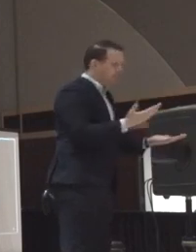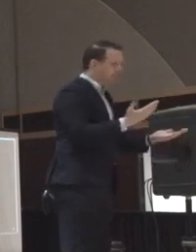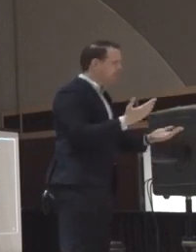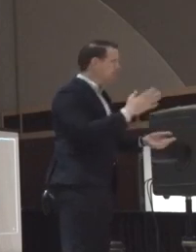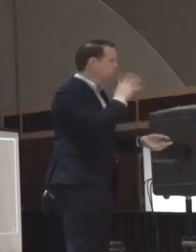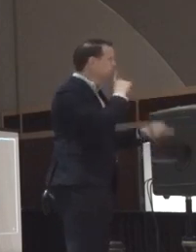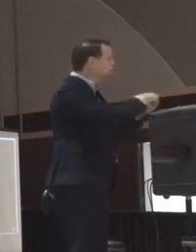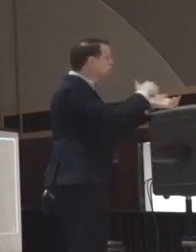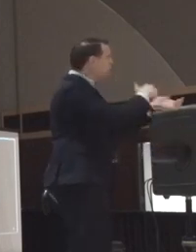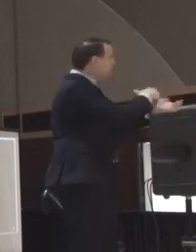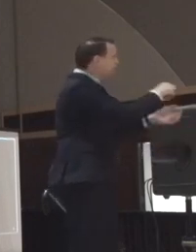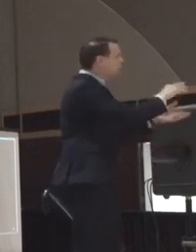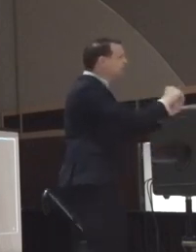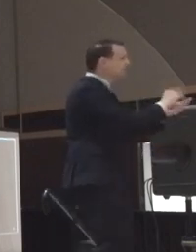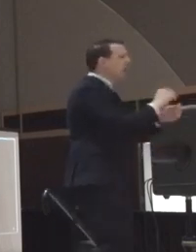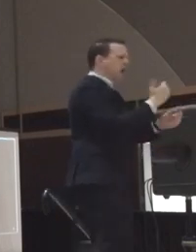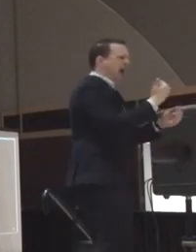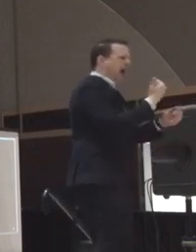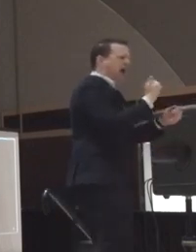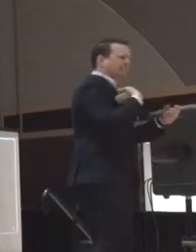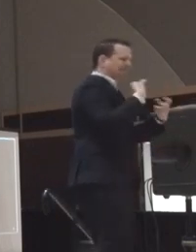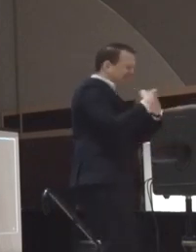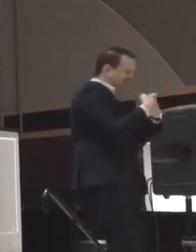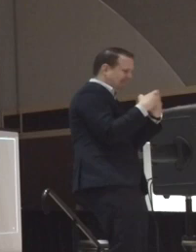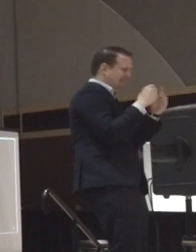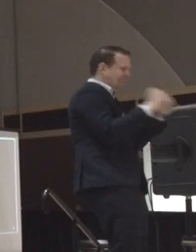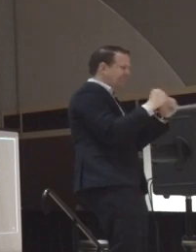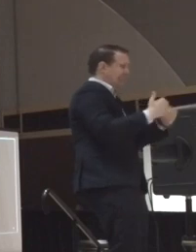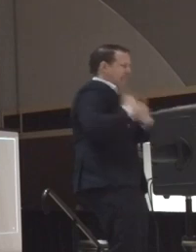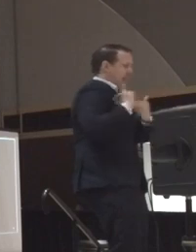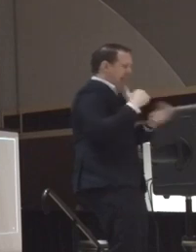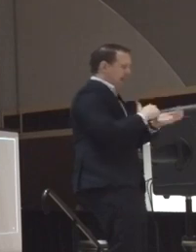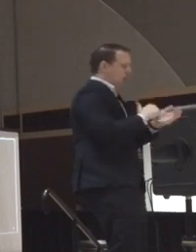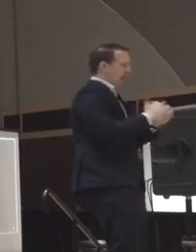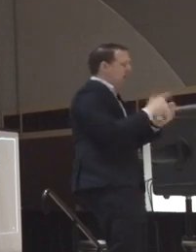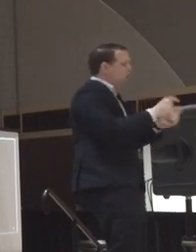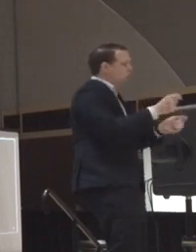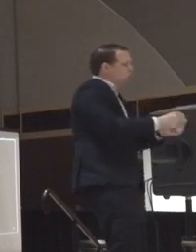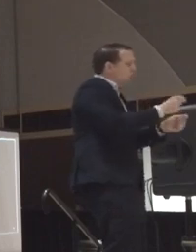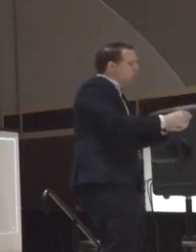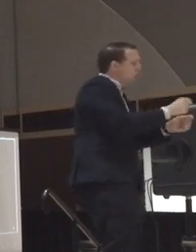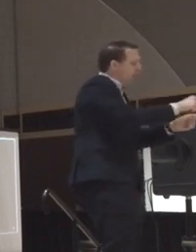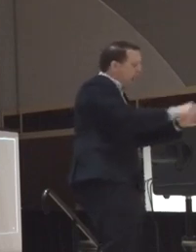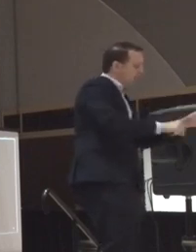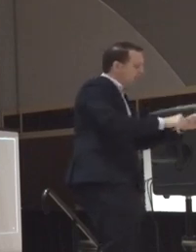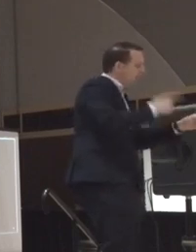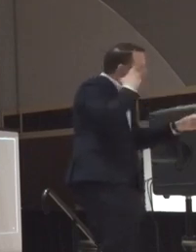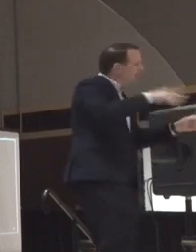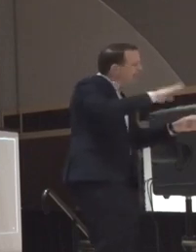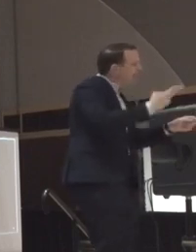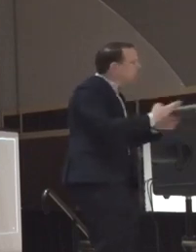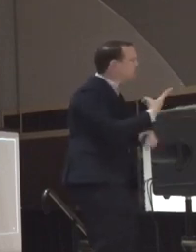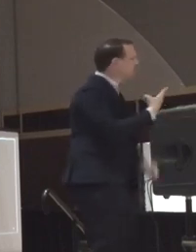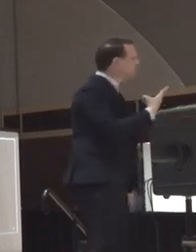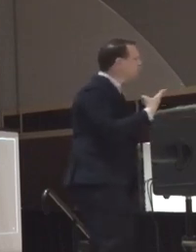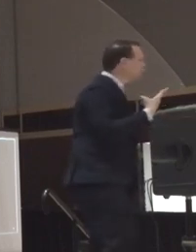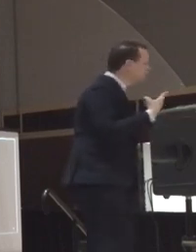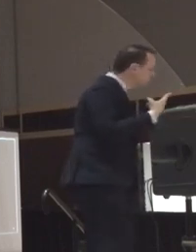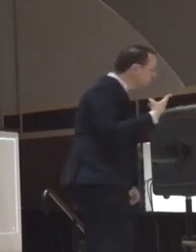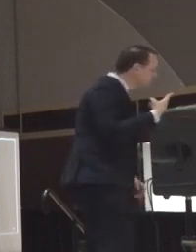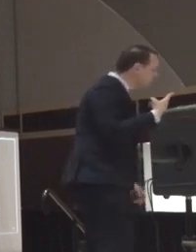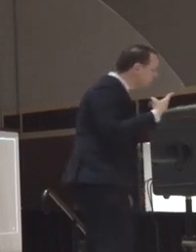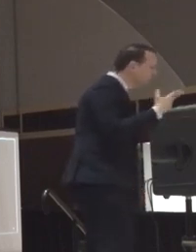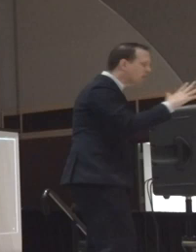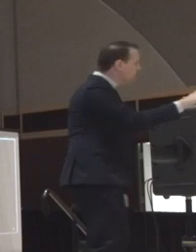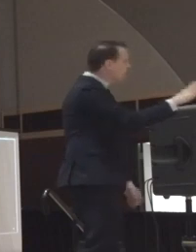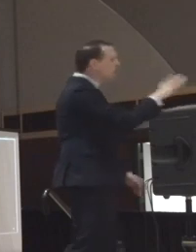a doctor who said that he's having trouble teaching the young doctors how to sew up cuts because they've never used scissors. Now,